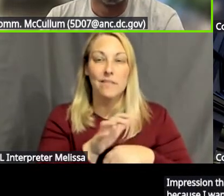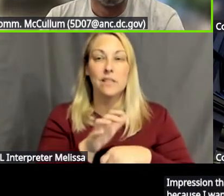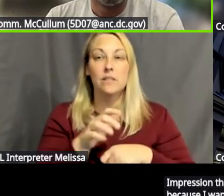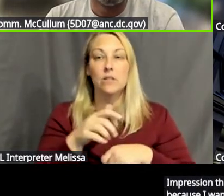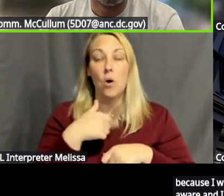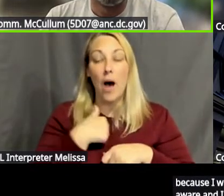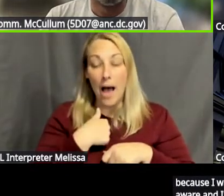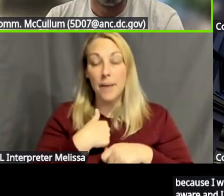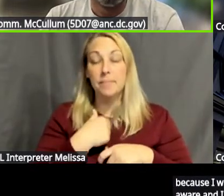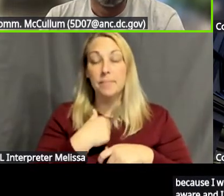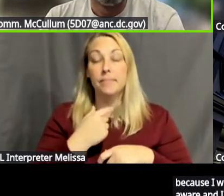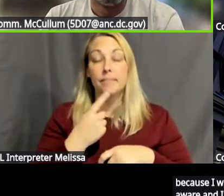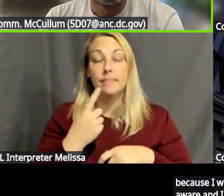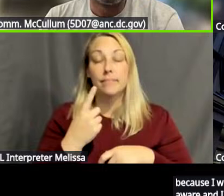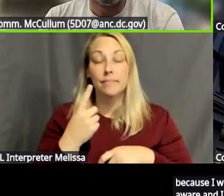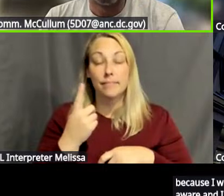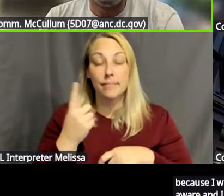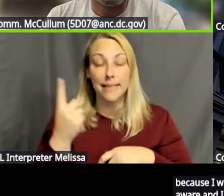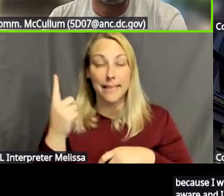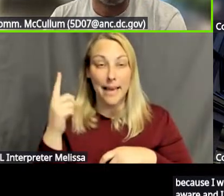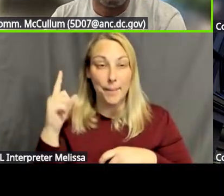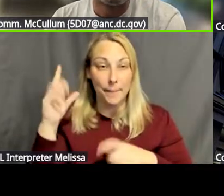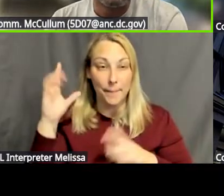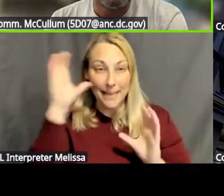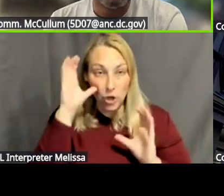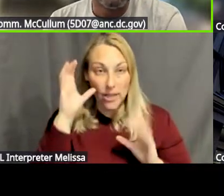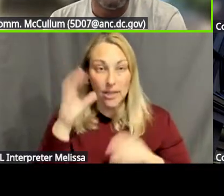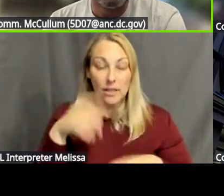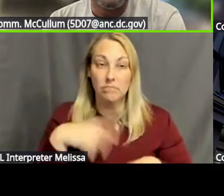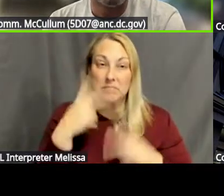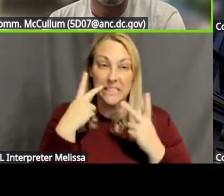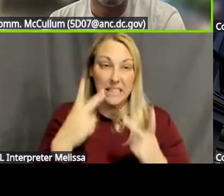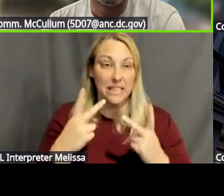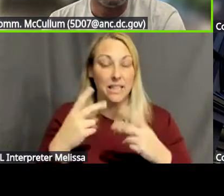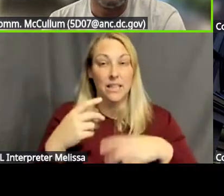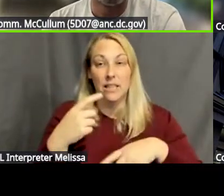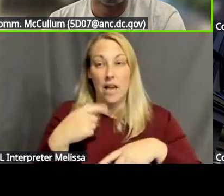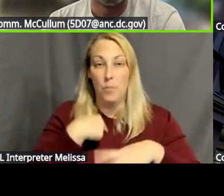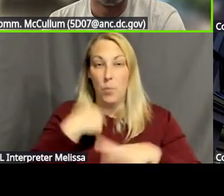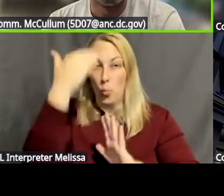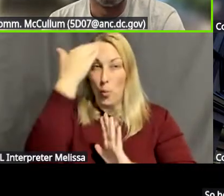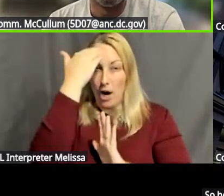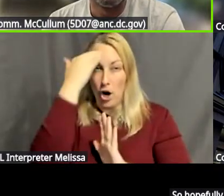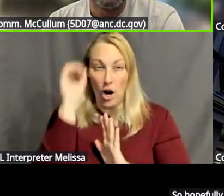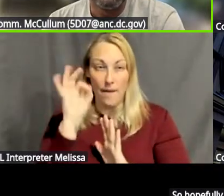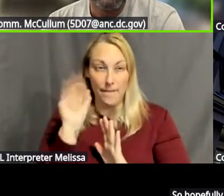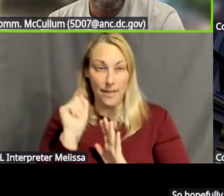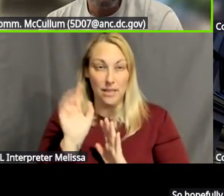it. Um, so hopefully that kind of clears that up for whoever had the question there.